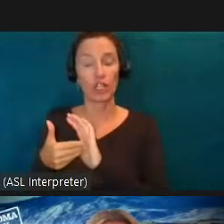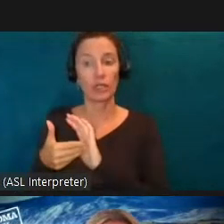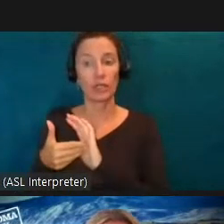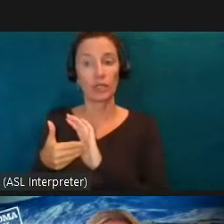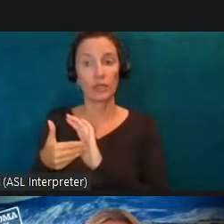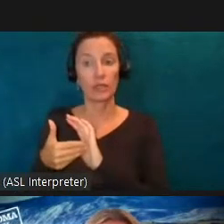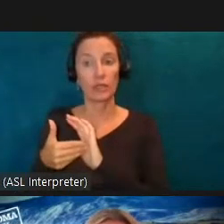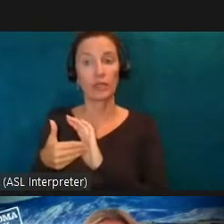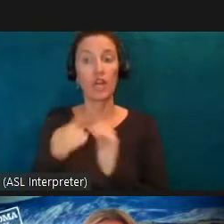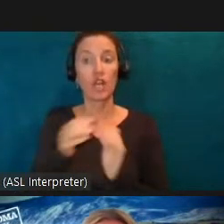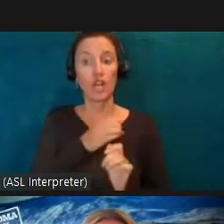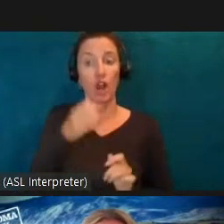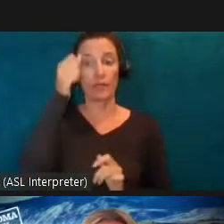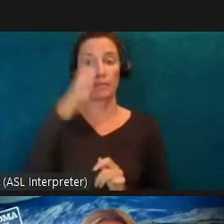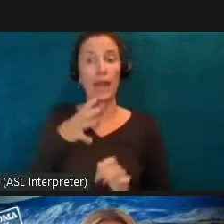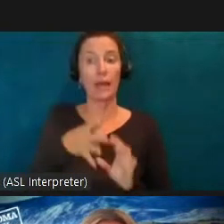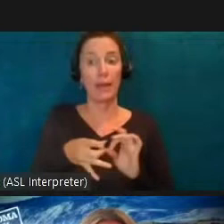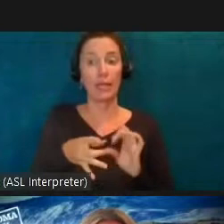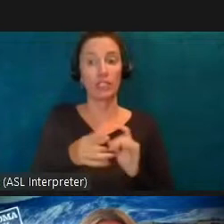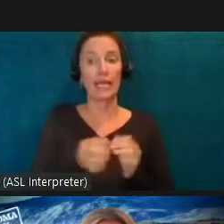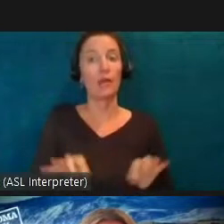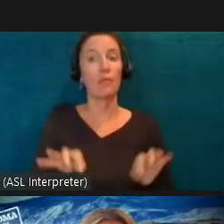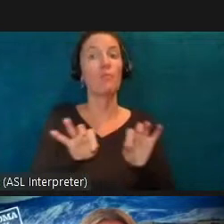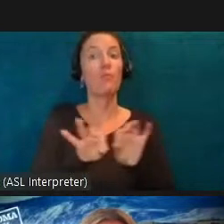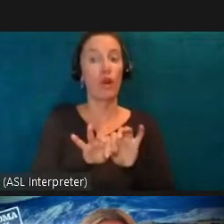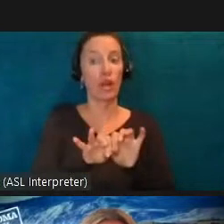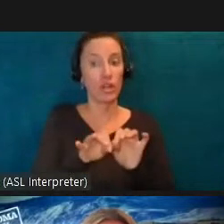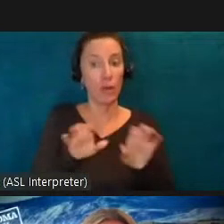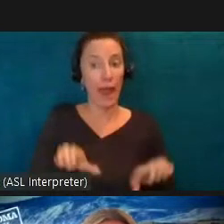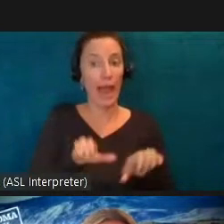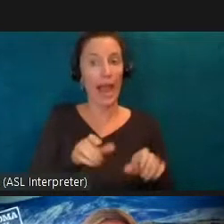it's important to act quickly to get this assistance. And